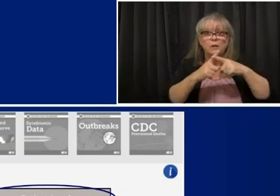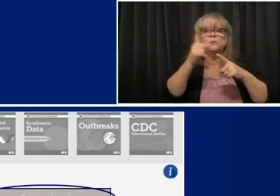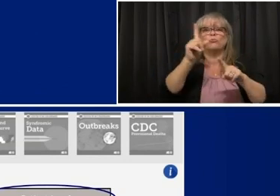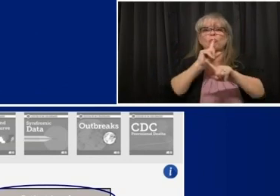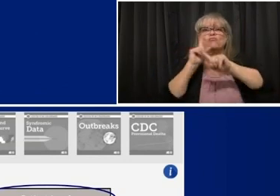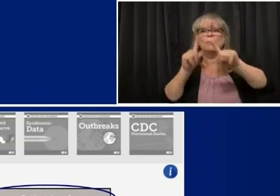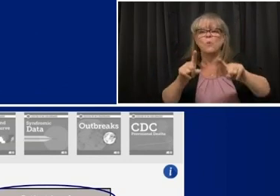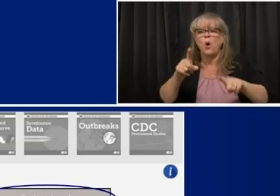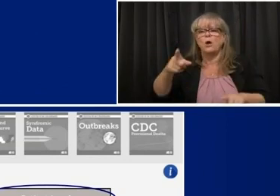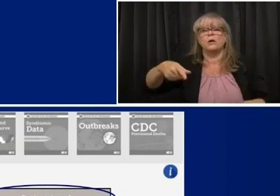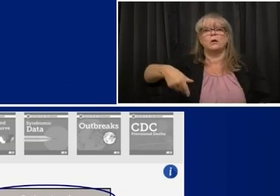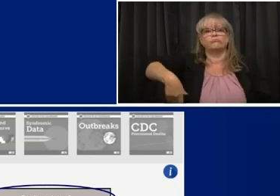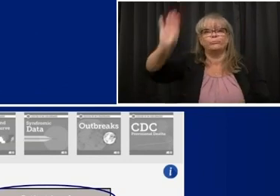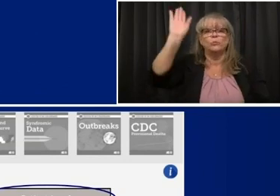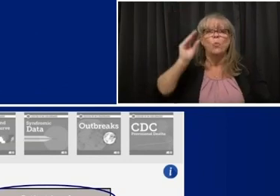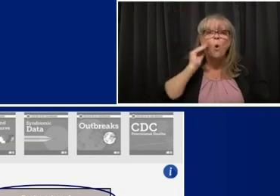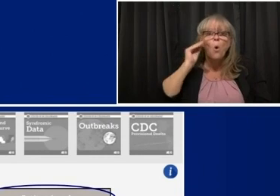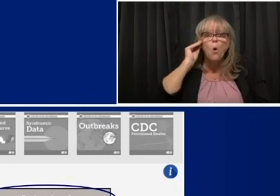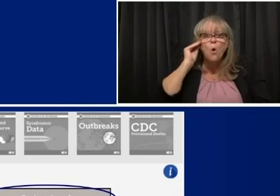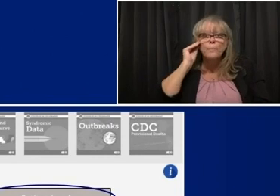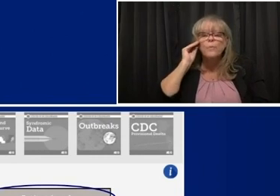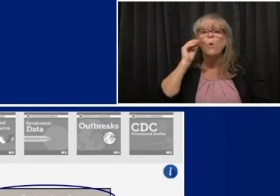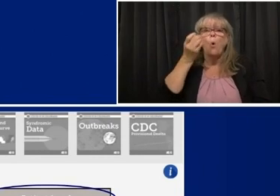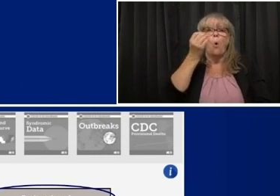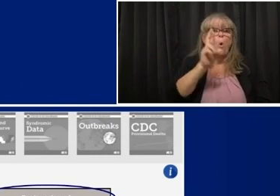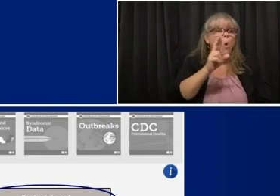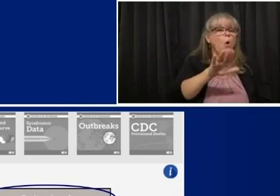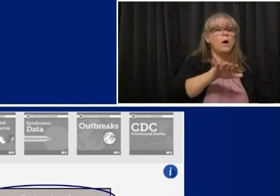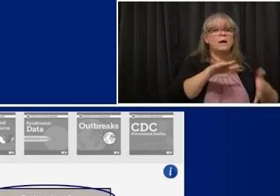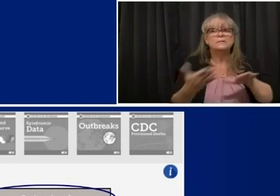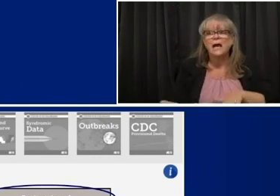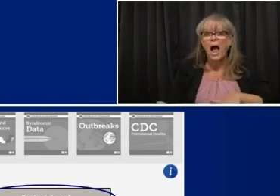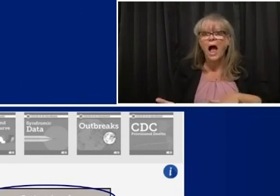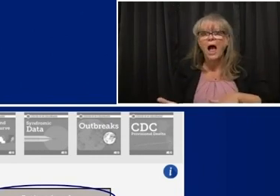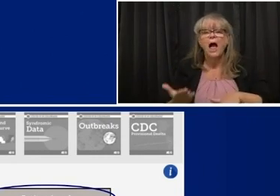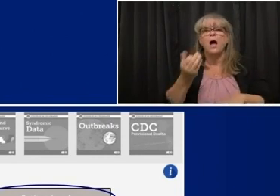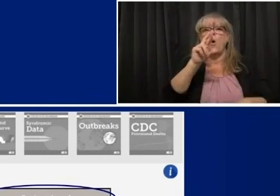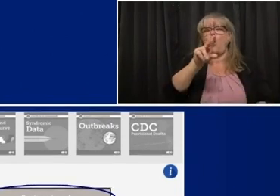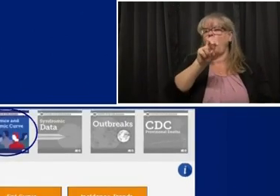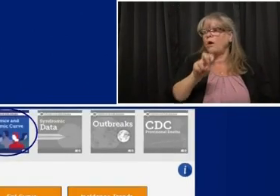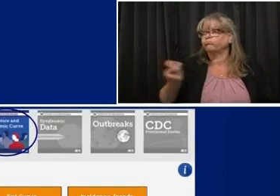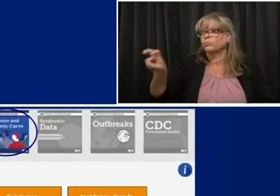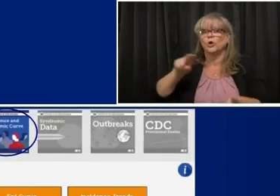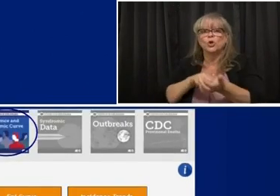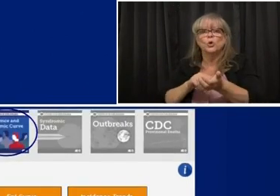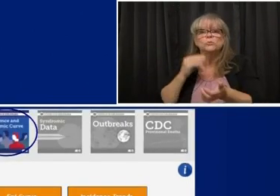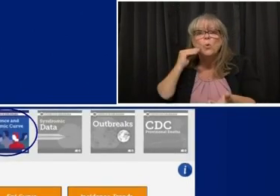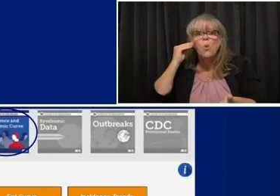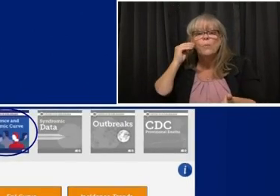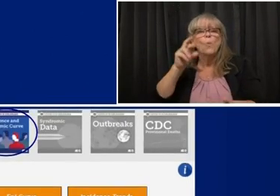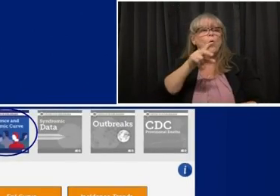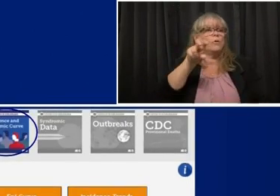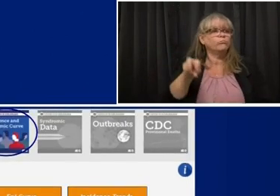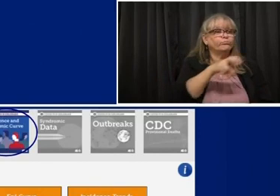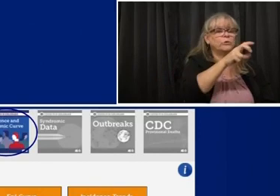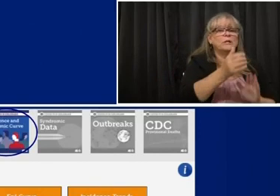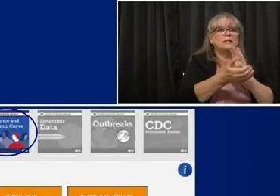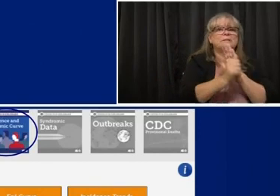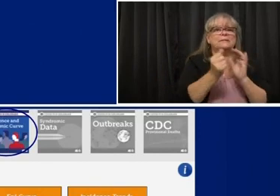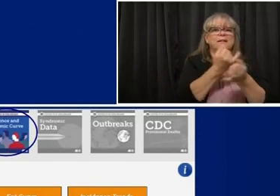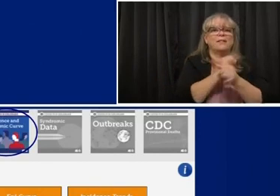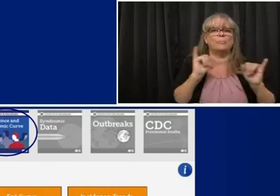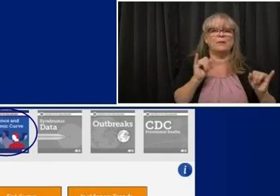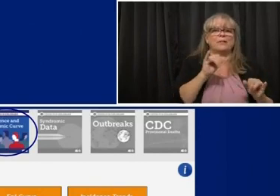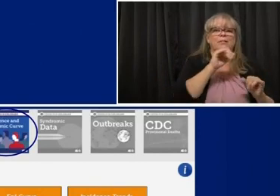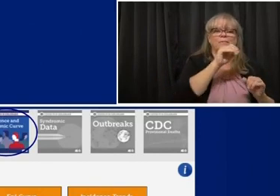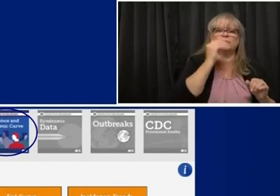if they've gone to a skilled nursing facility, or to another location. Next slide. Next is our